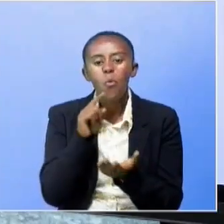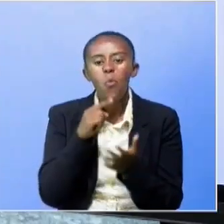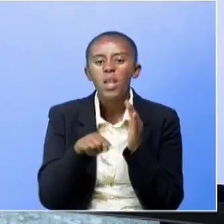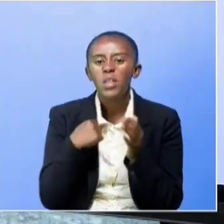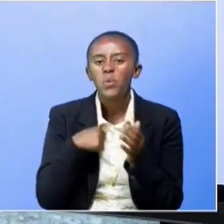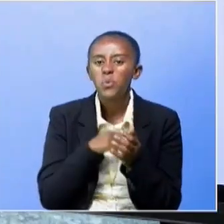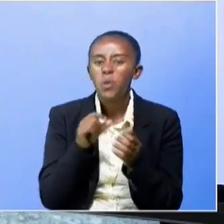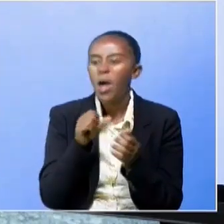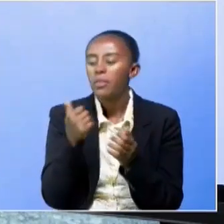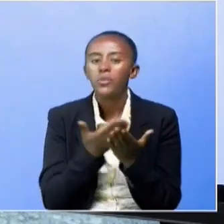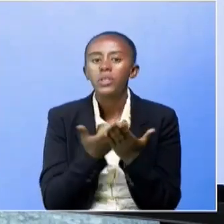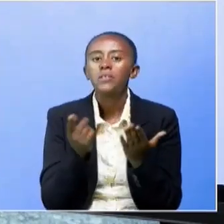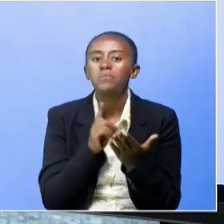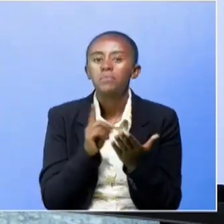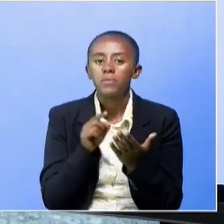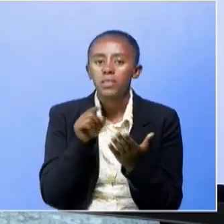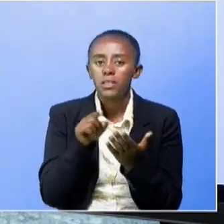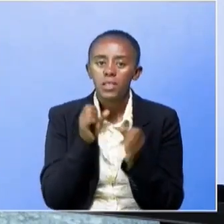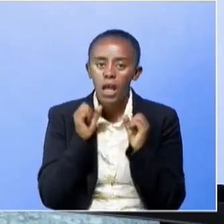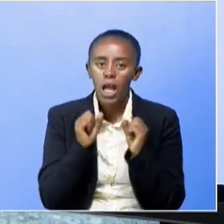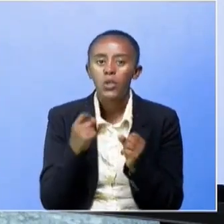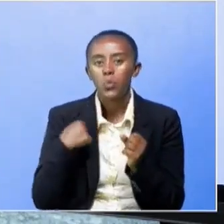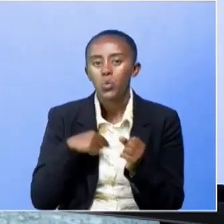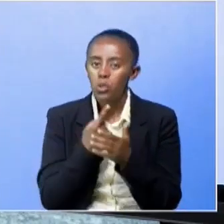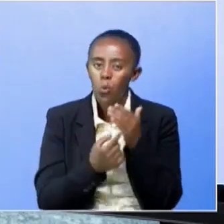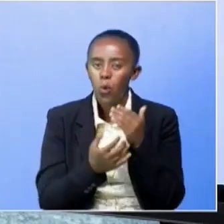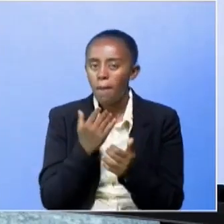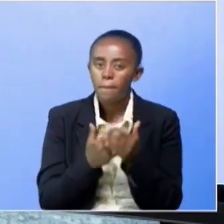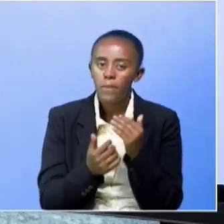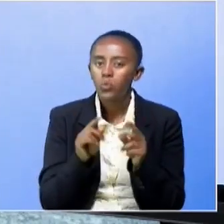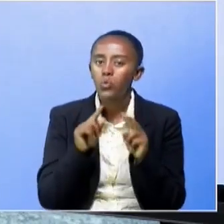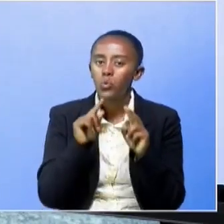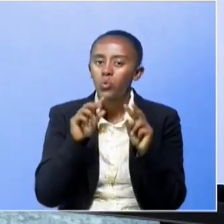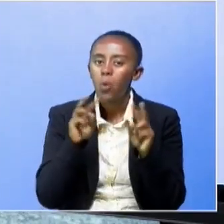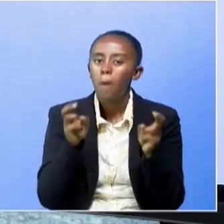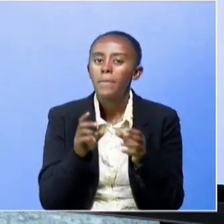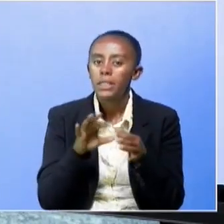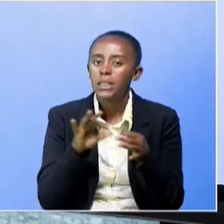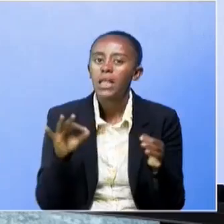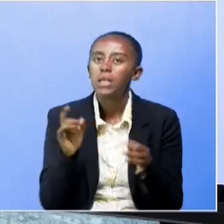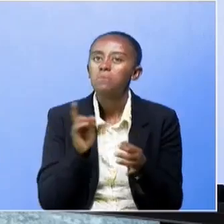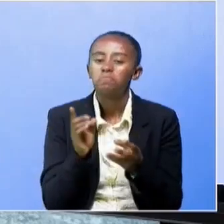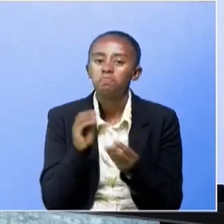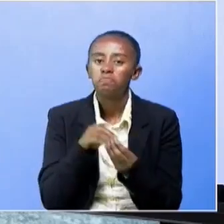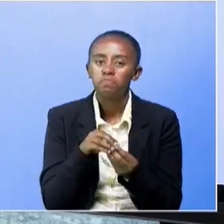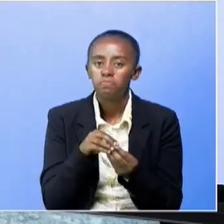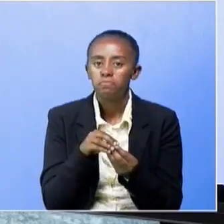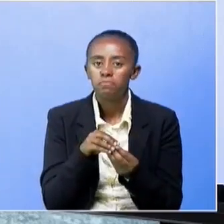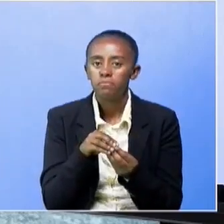what other things can we talk about topic sentence? The topic sentence is very